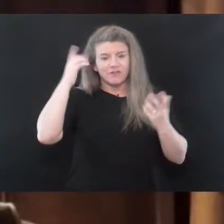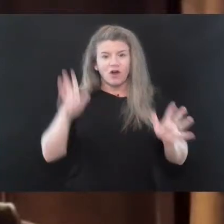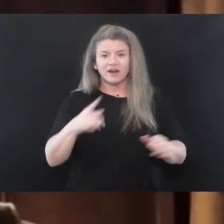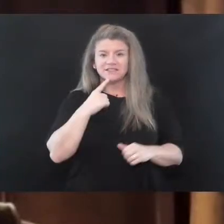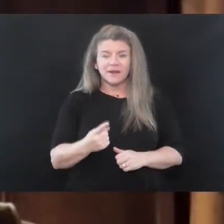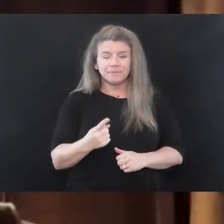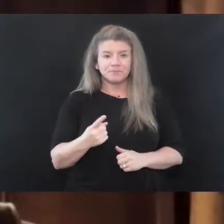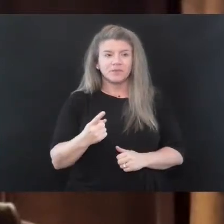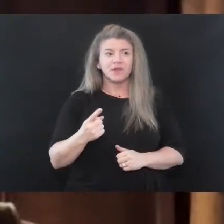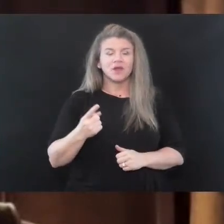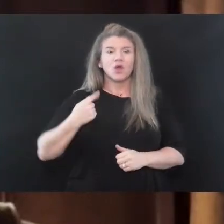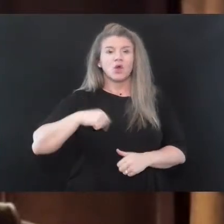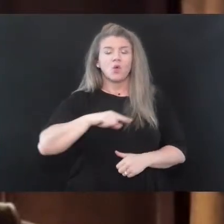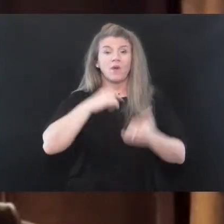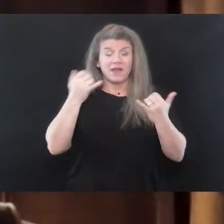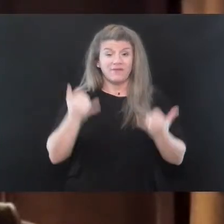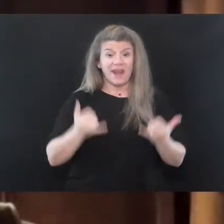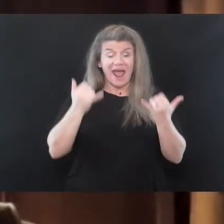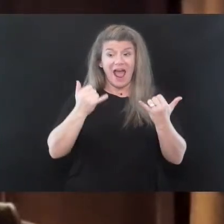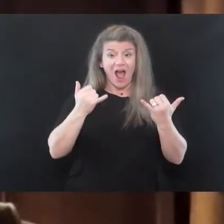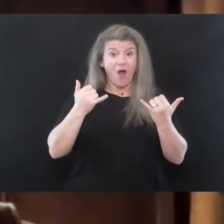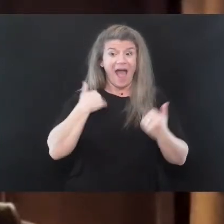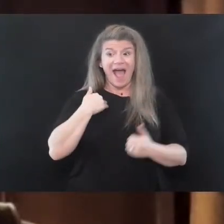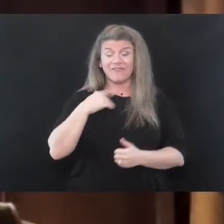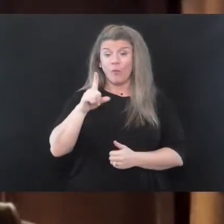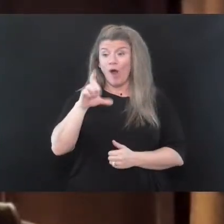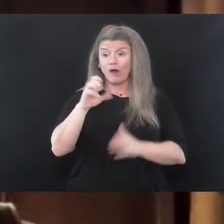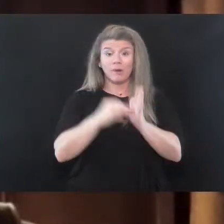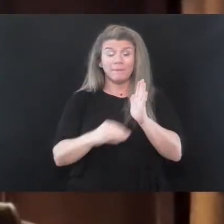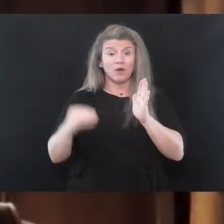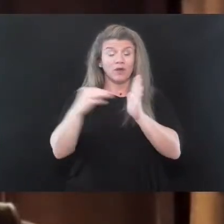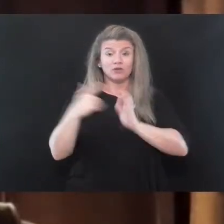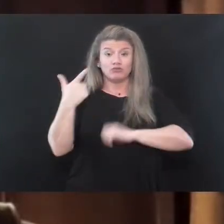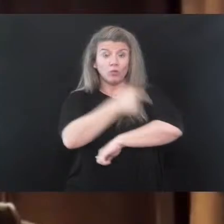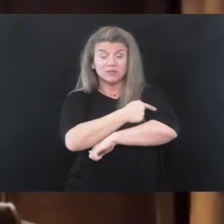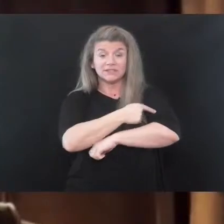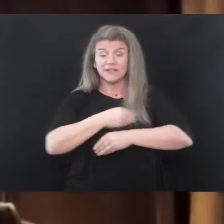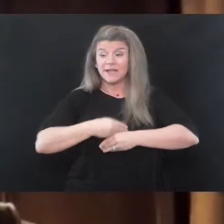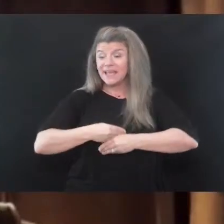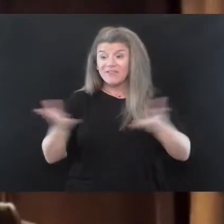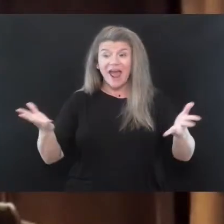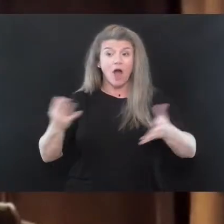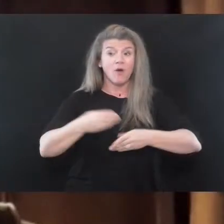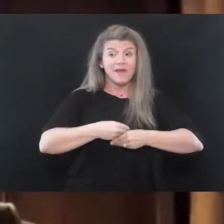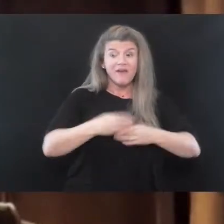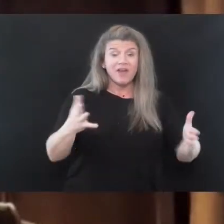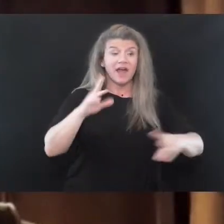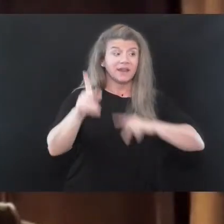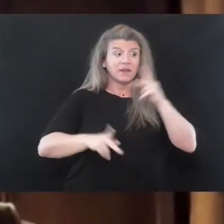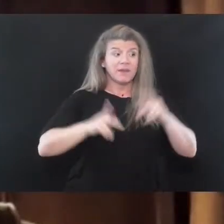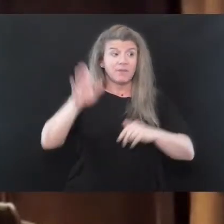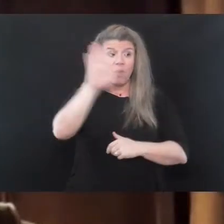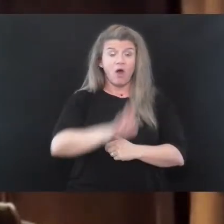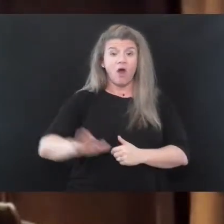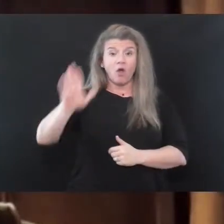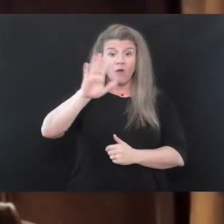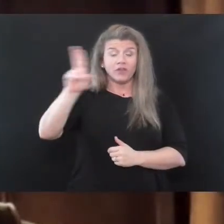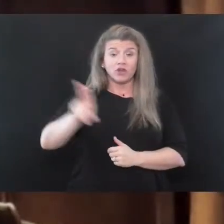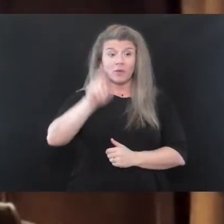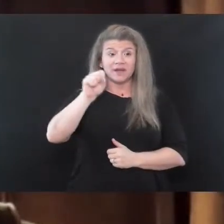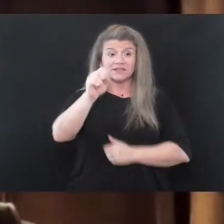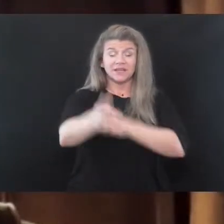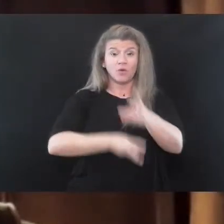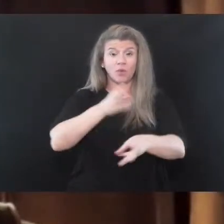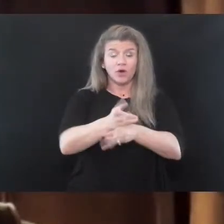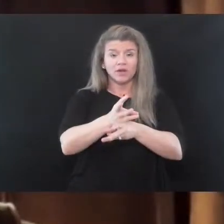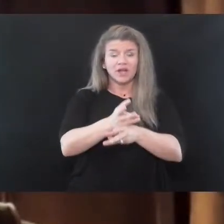We have followed now hundreds of millions of doses of these vaccines being given out in the US and around the world, and we